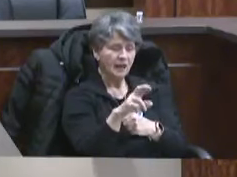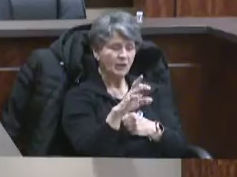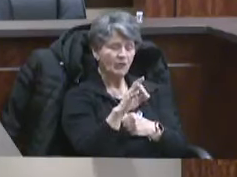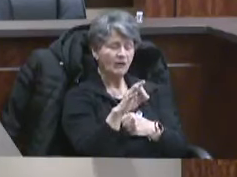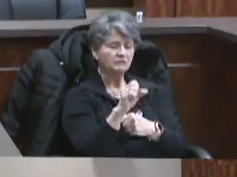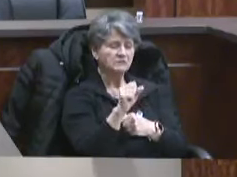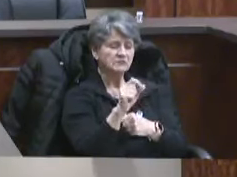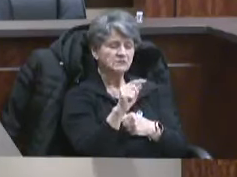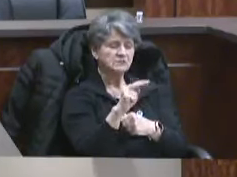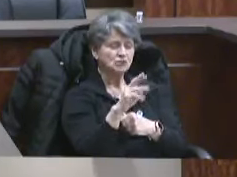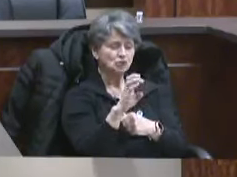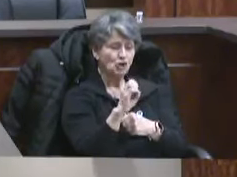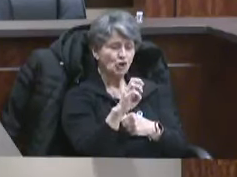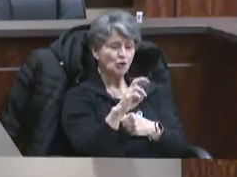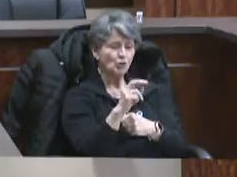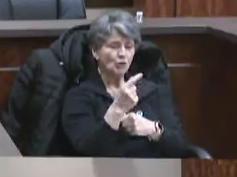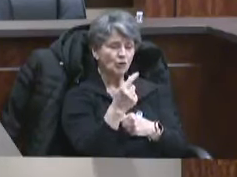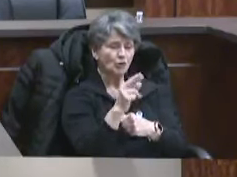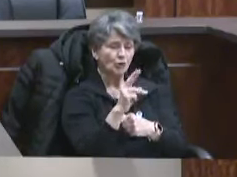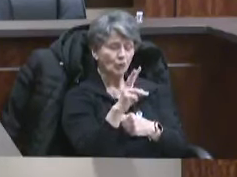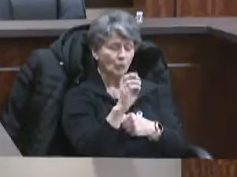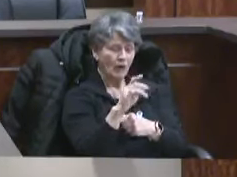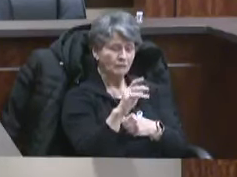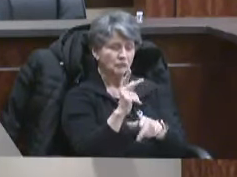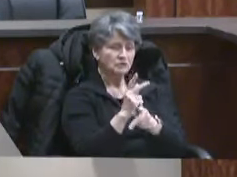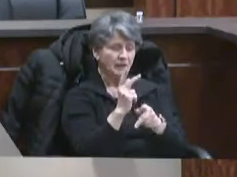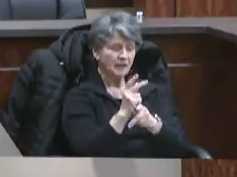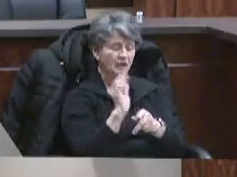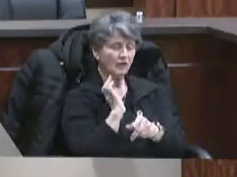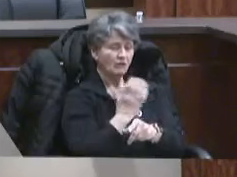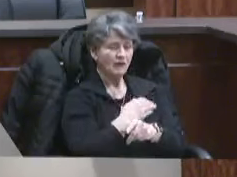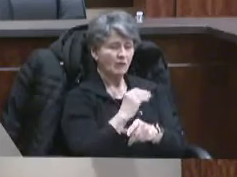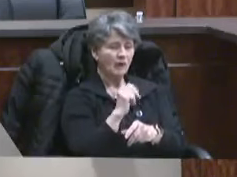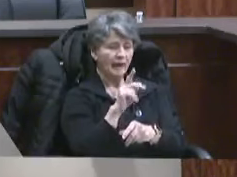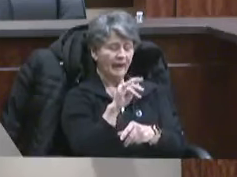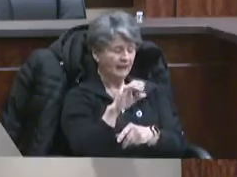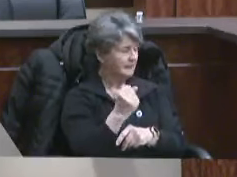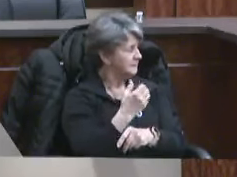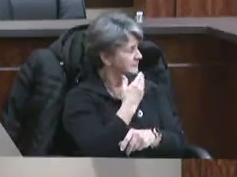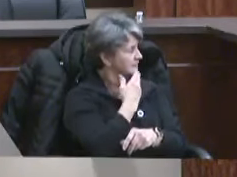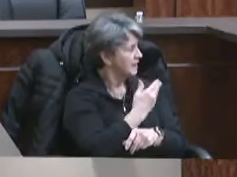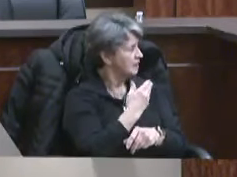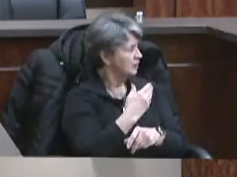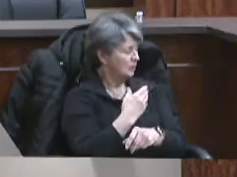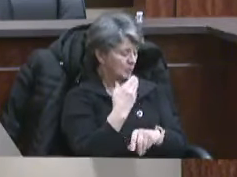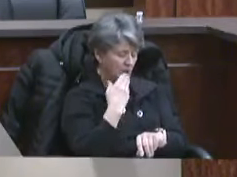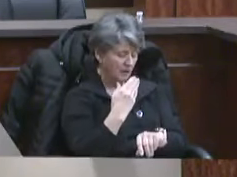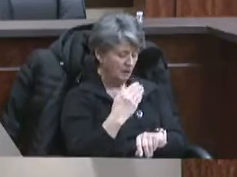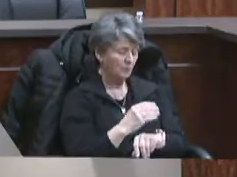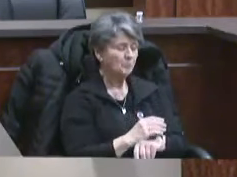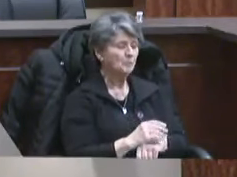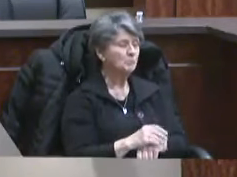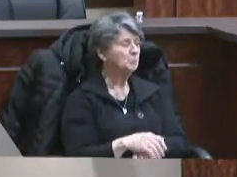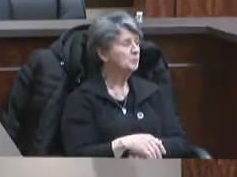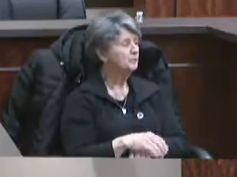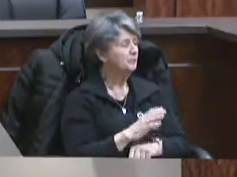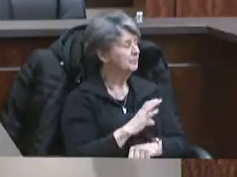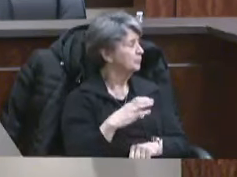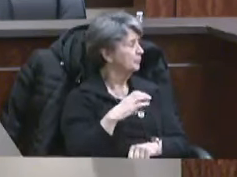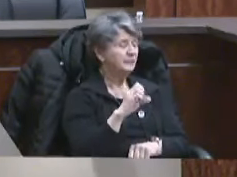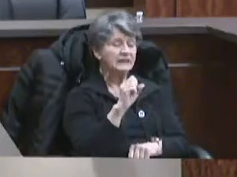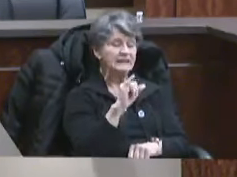gravel and an upkeep of our alleys. Thank you, Mr. President. Thank you, Councilman DeWalt. Councilman